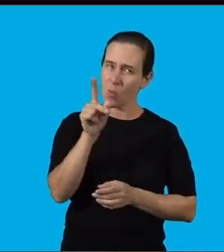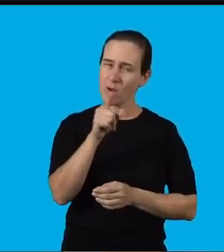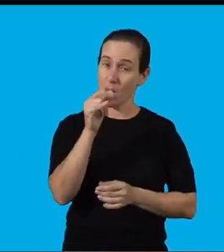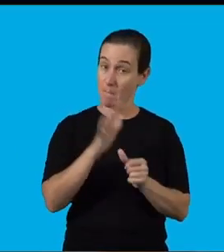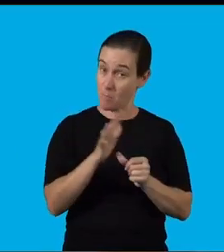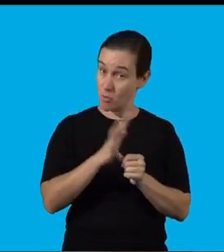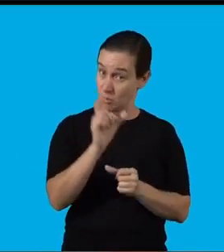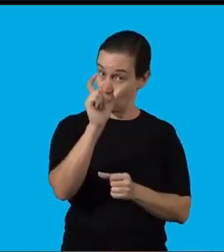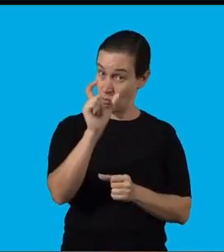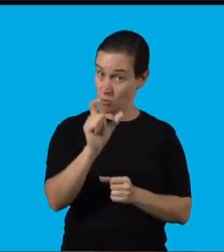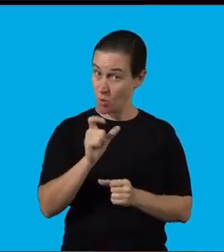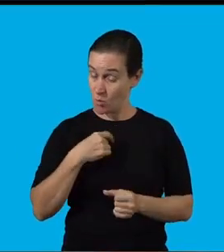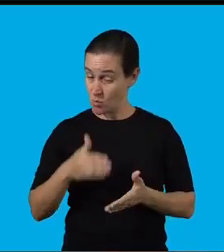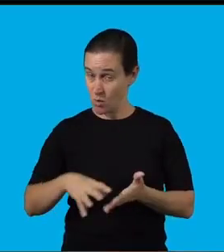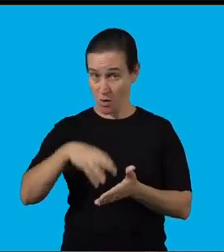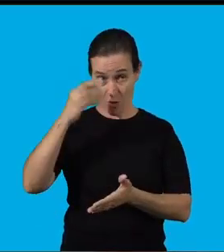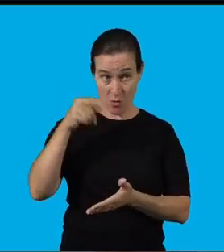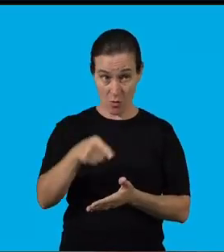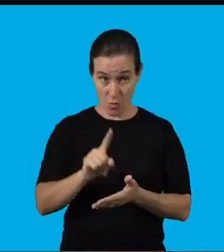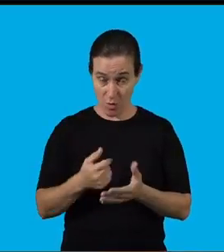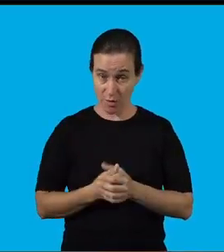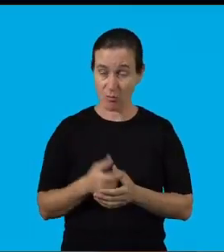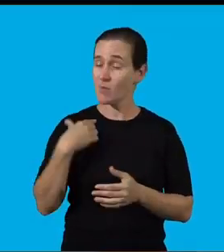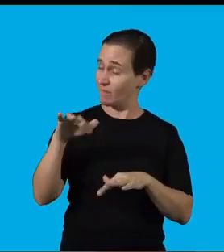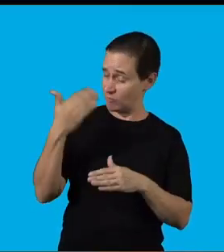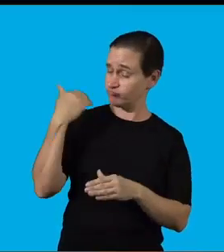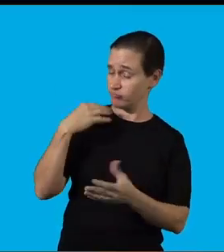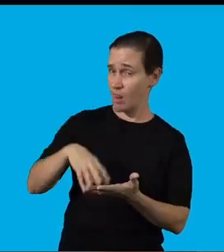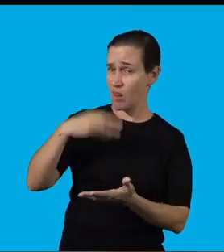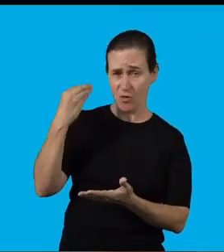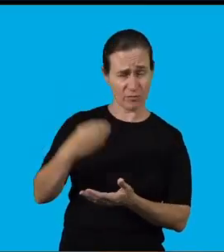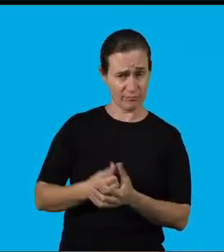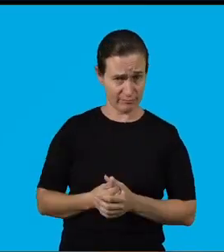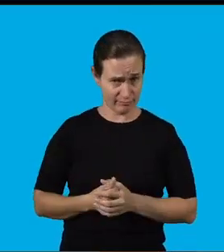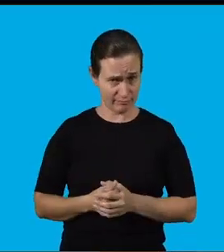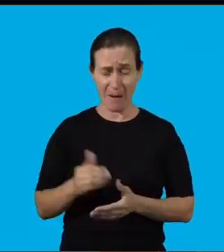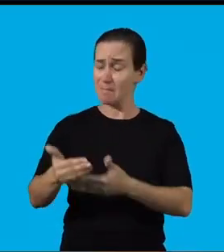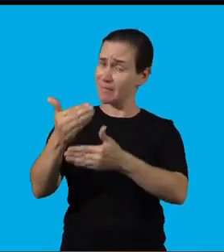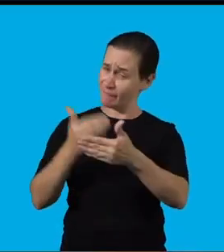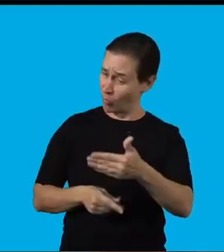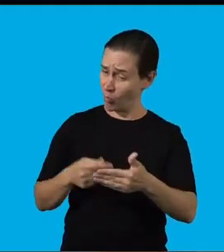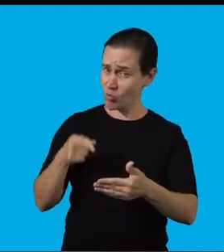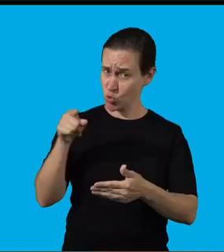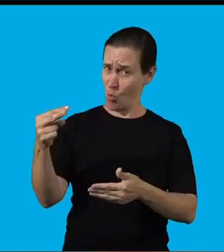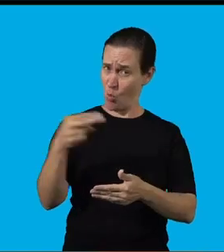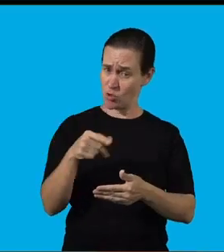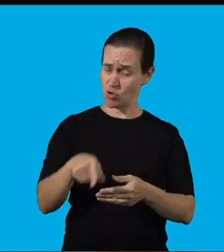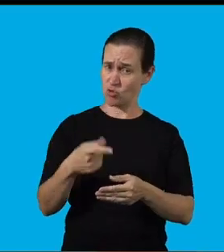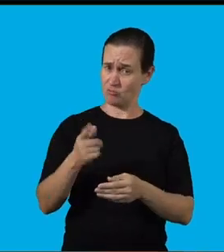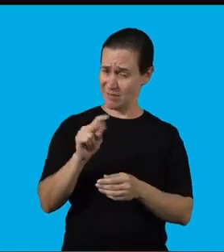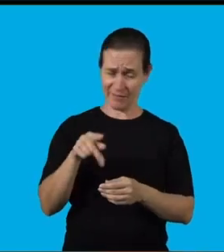key words that we learned, that we already learned, hopefully well before we watched this, was stationary points. That's the